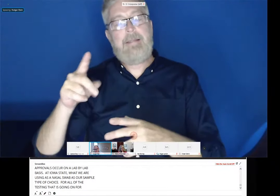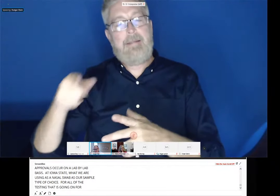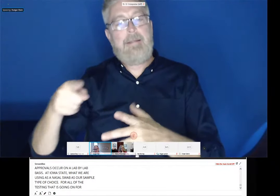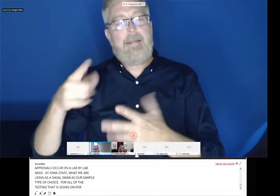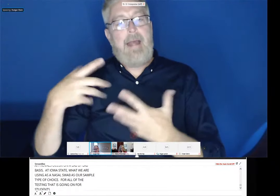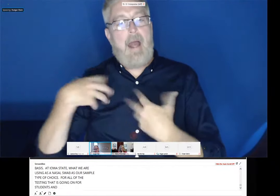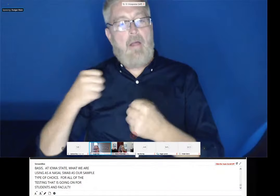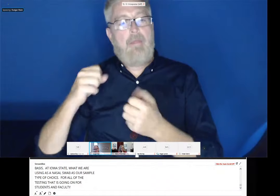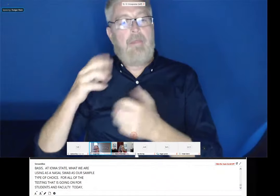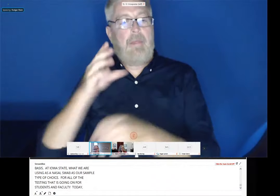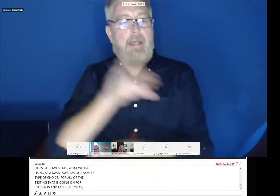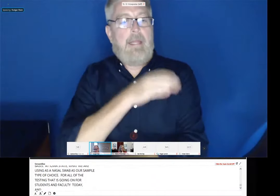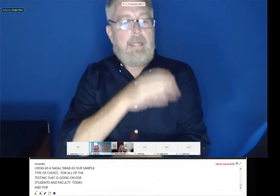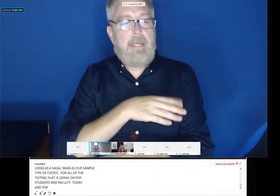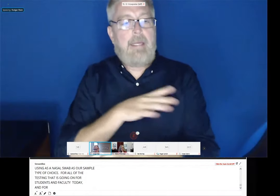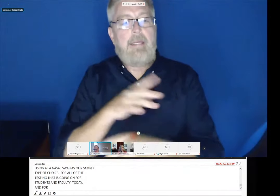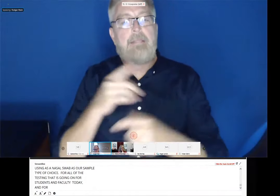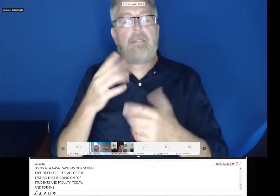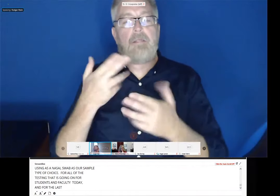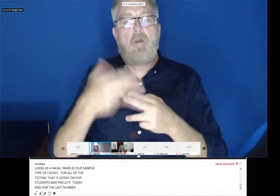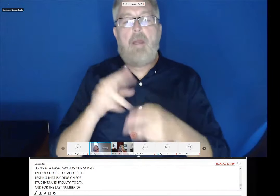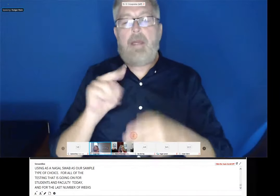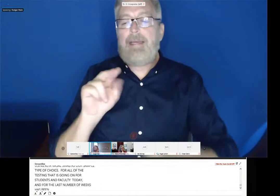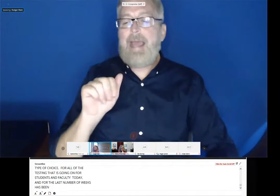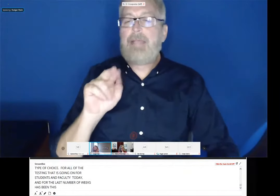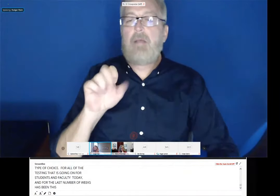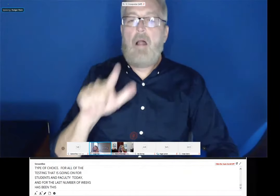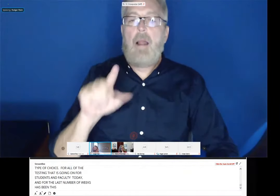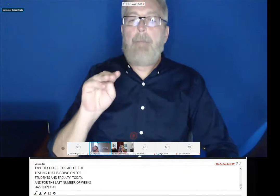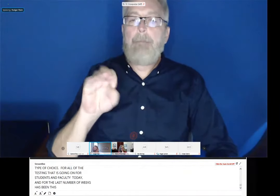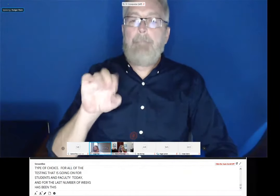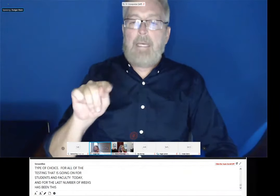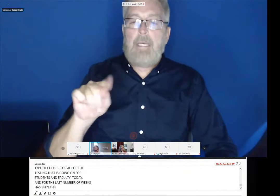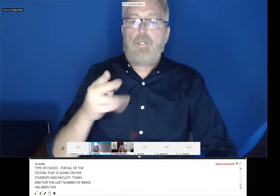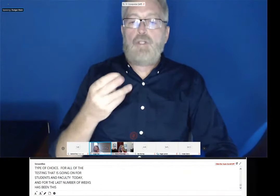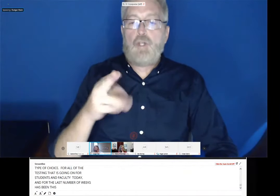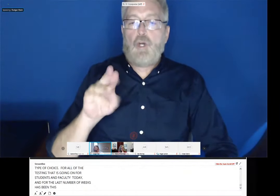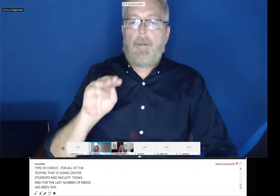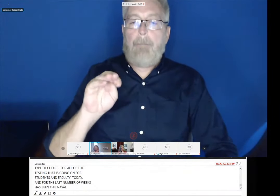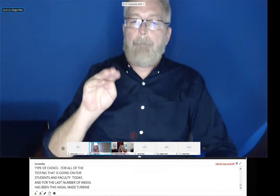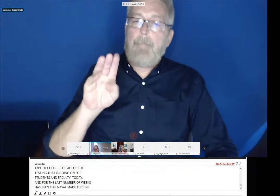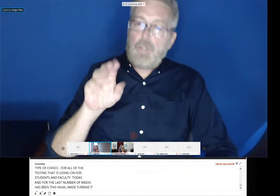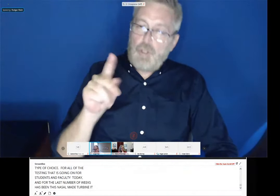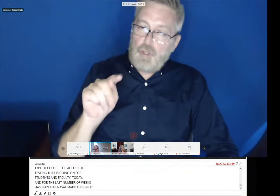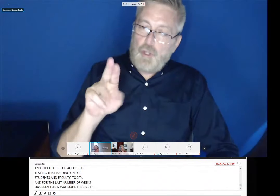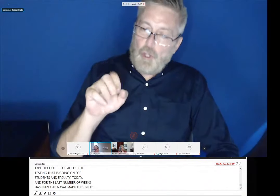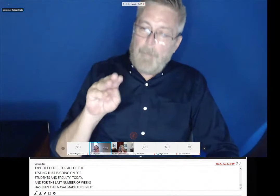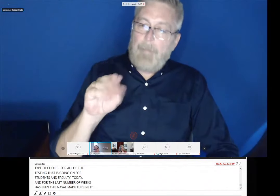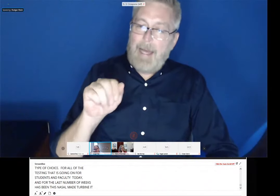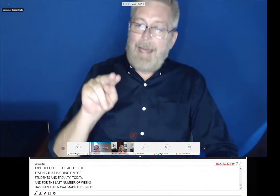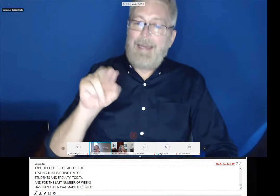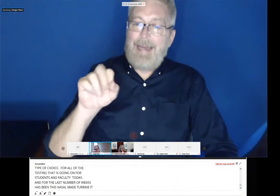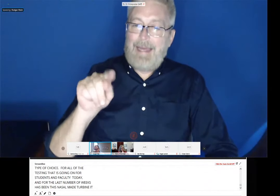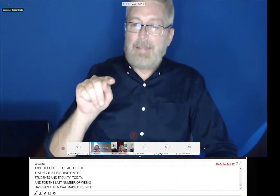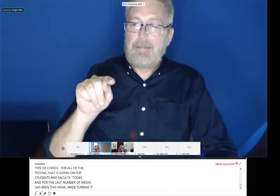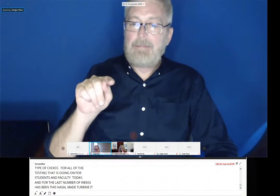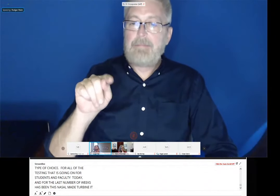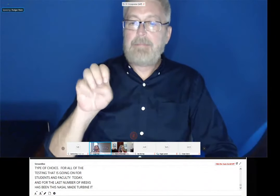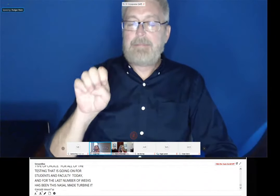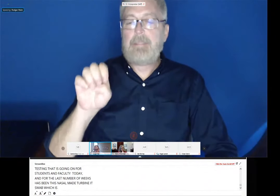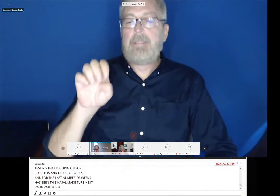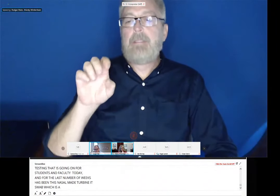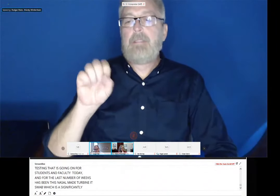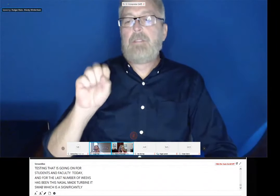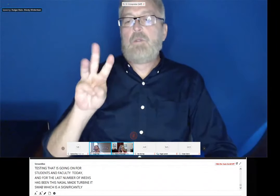this nasal mid-turbinate swab, okay, which is a significantly less